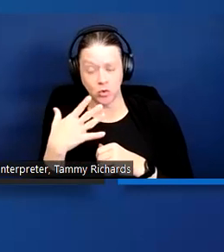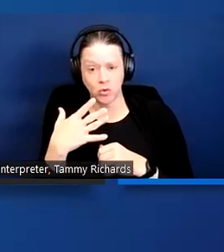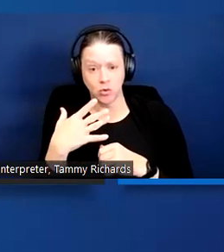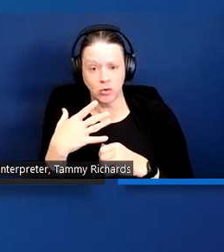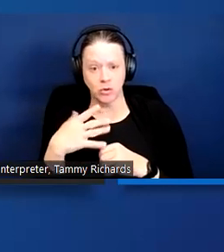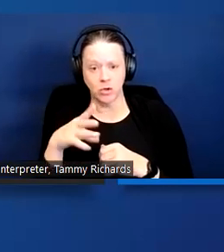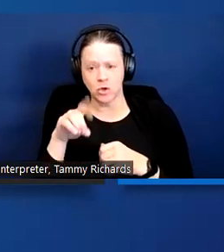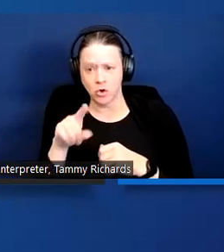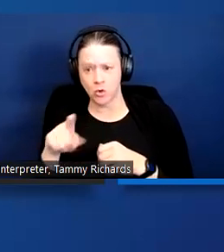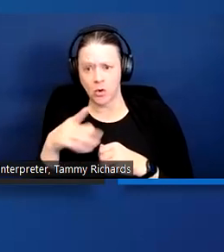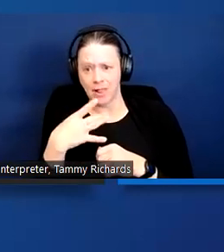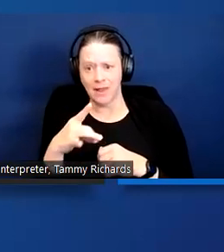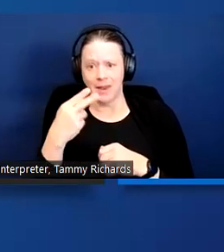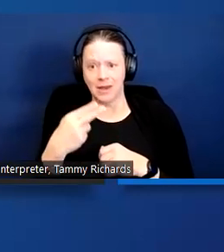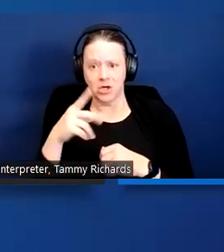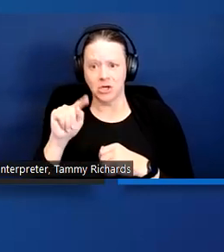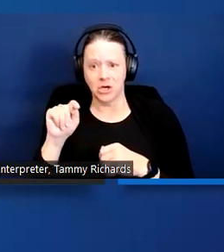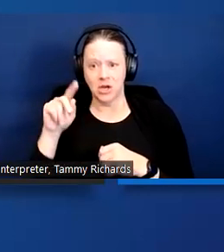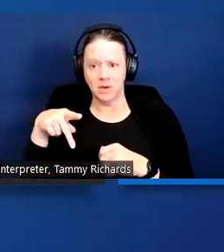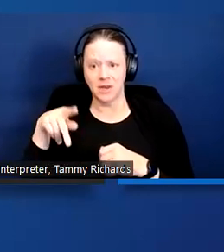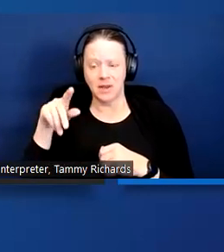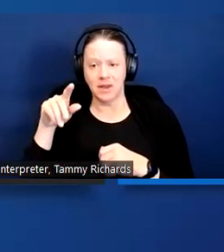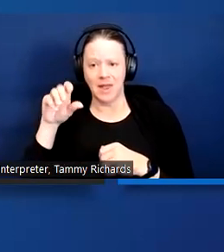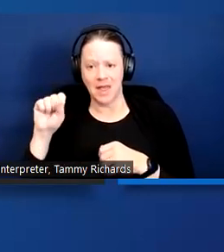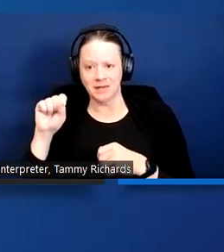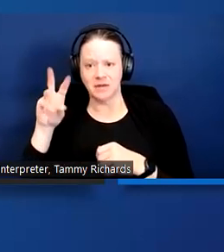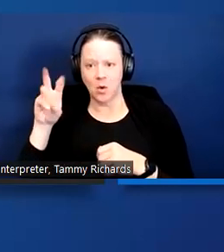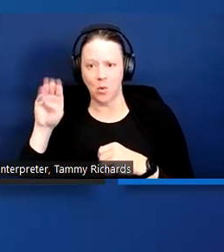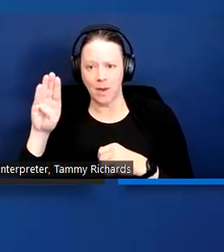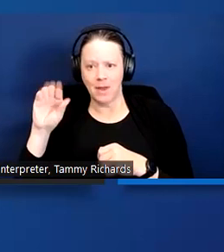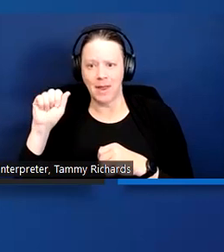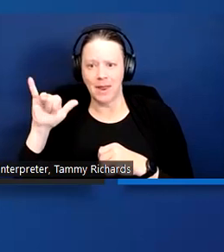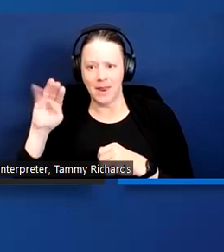Do you like HTTPS webaim.org? So I just mentioned